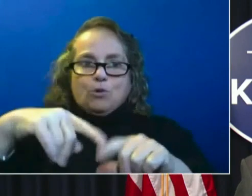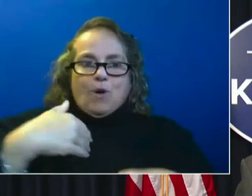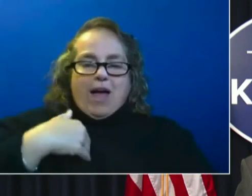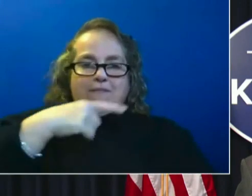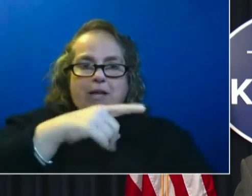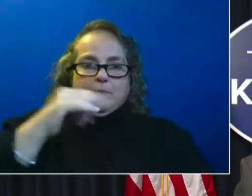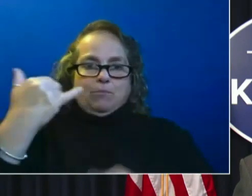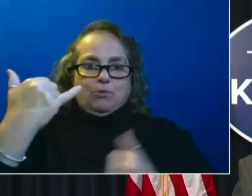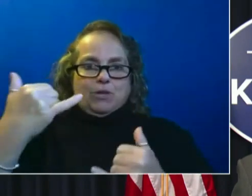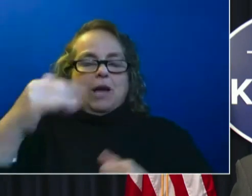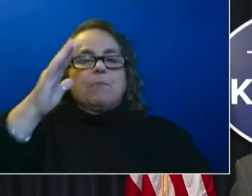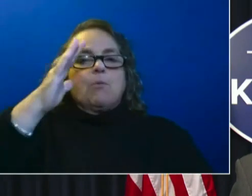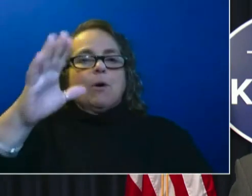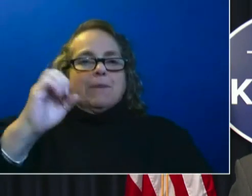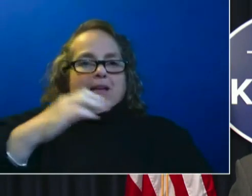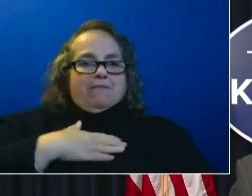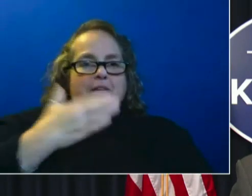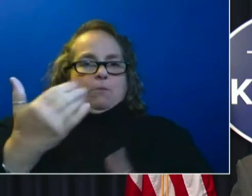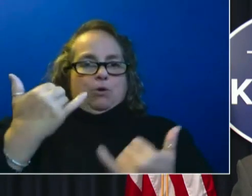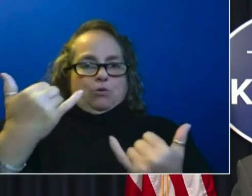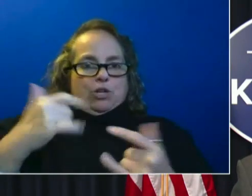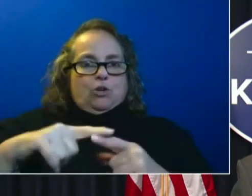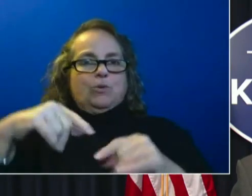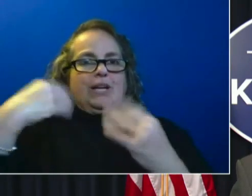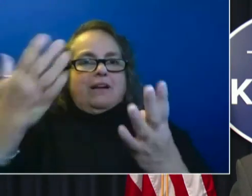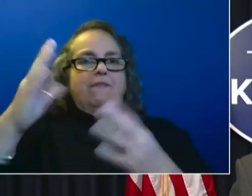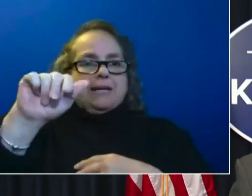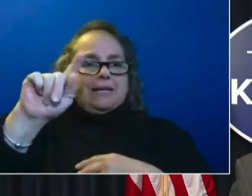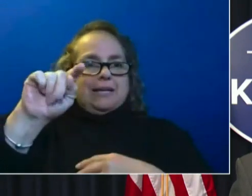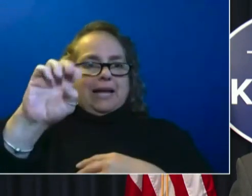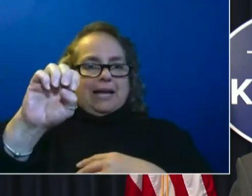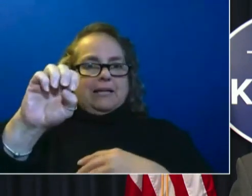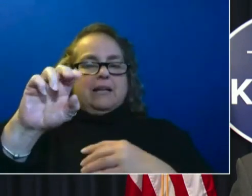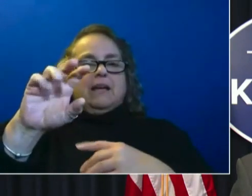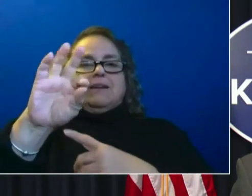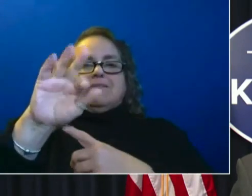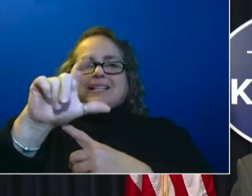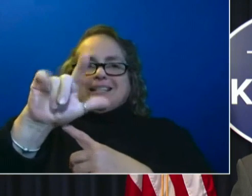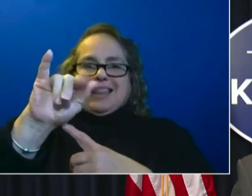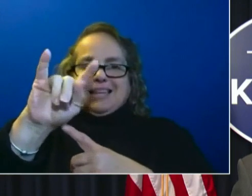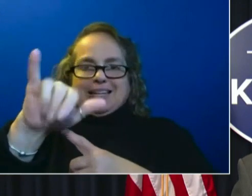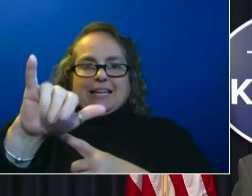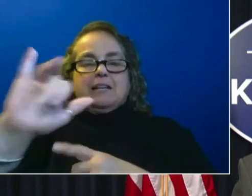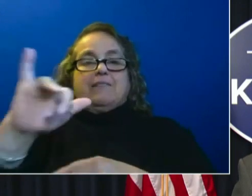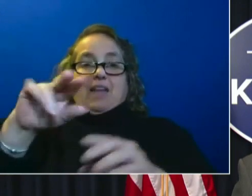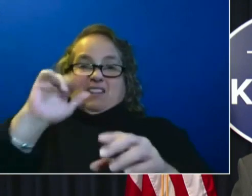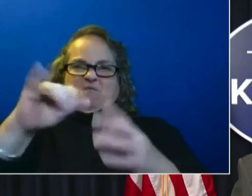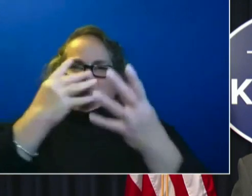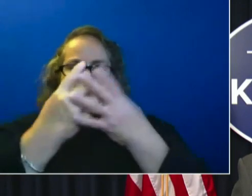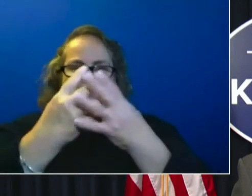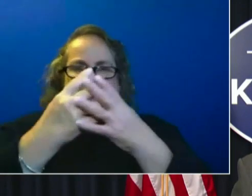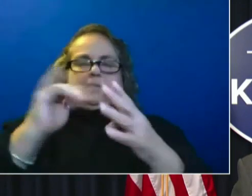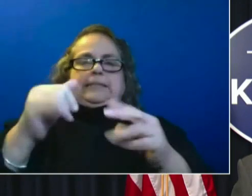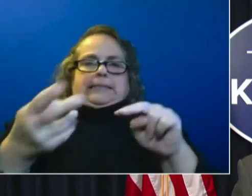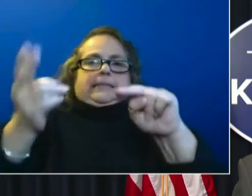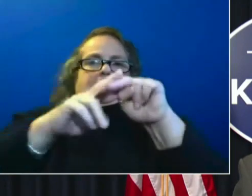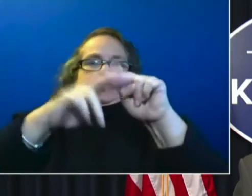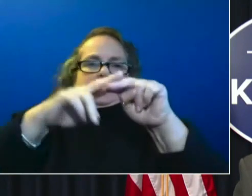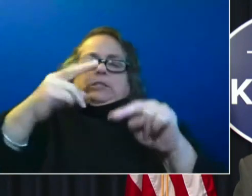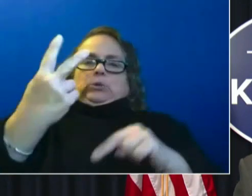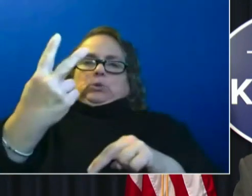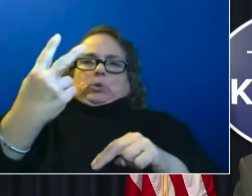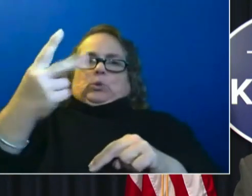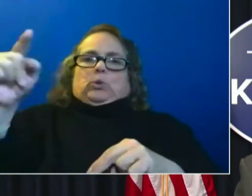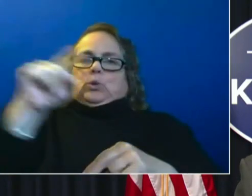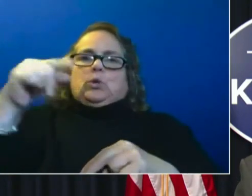by facility, where we're seeing the outbreaks. I think there's 2 primary ones right now, and again, what we're doing to address